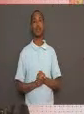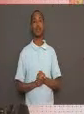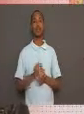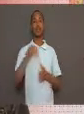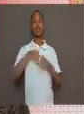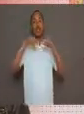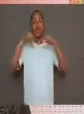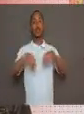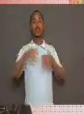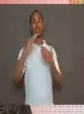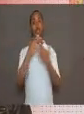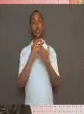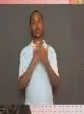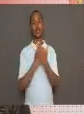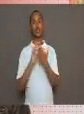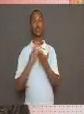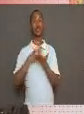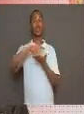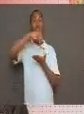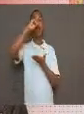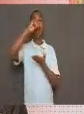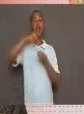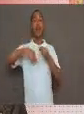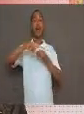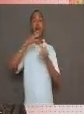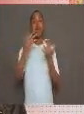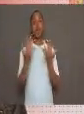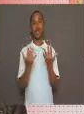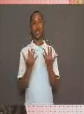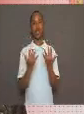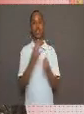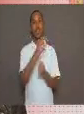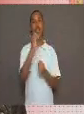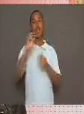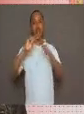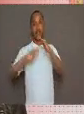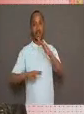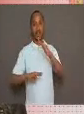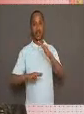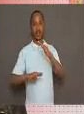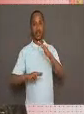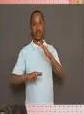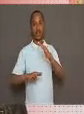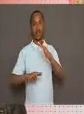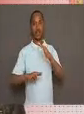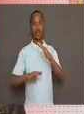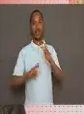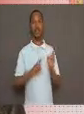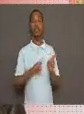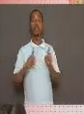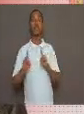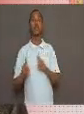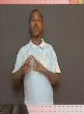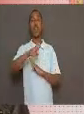In today's lesson, we learned about oxidation and reduction in terms of